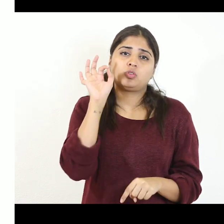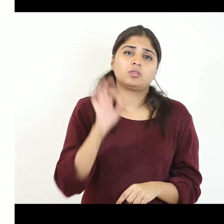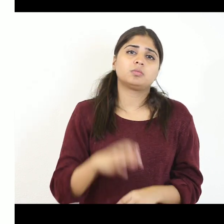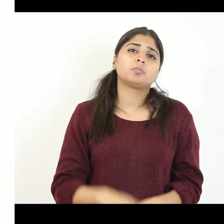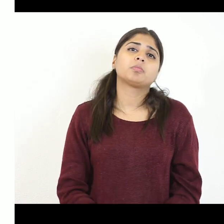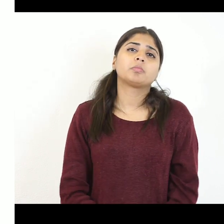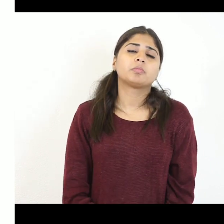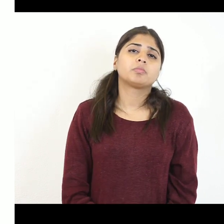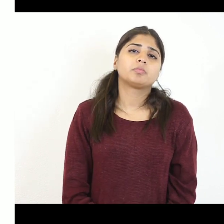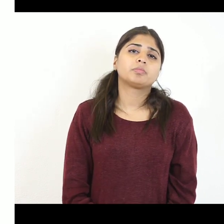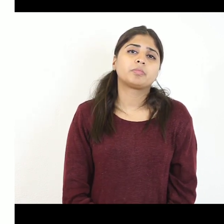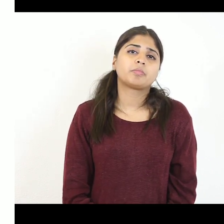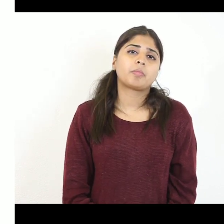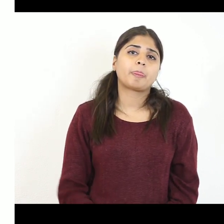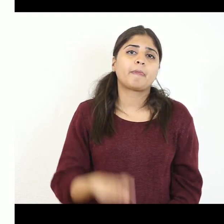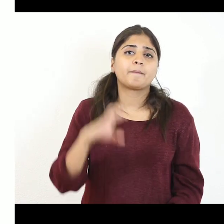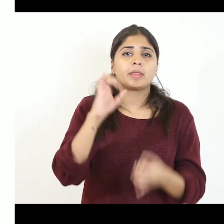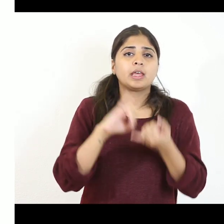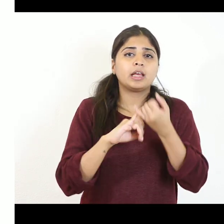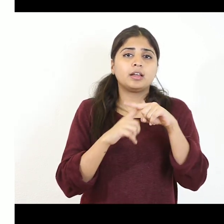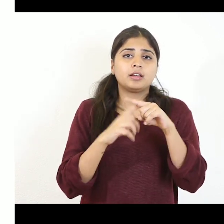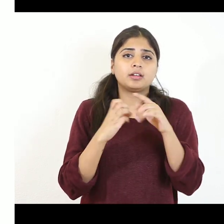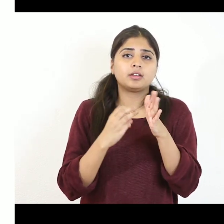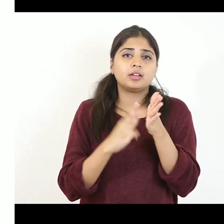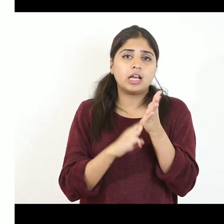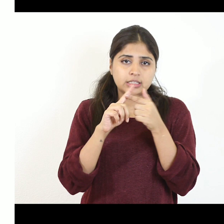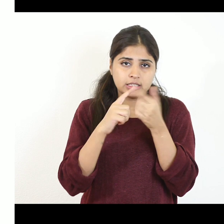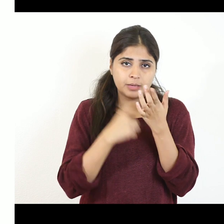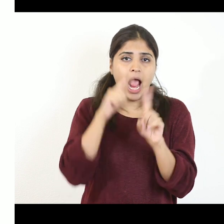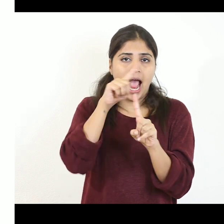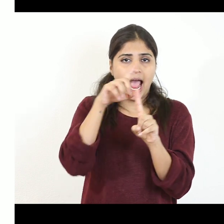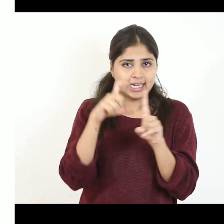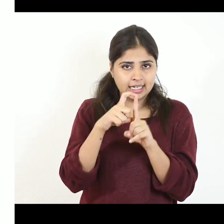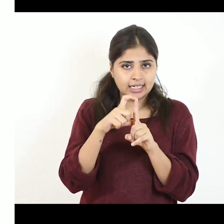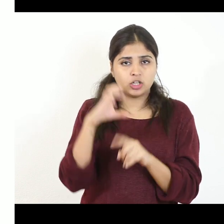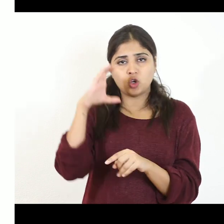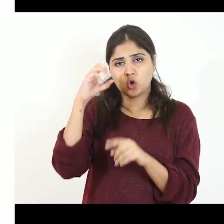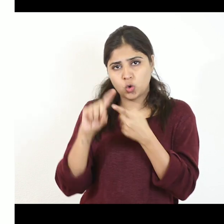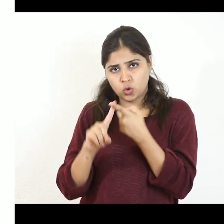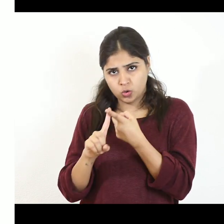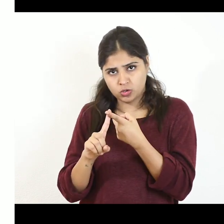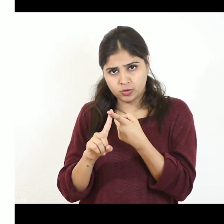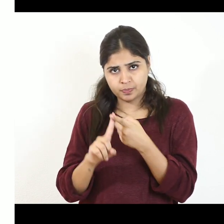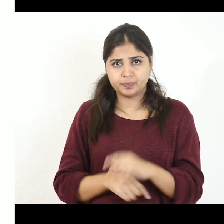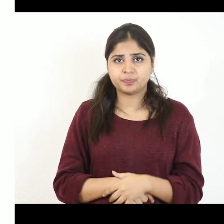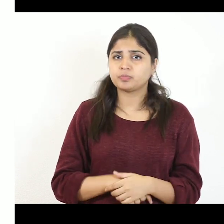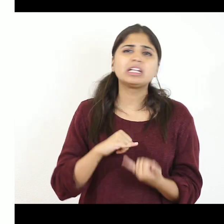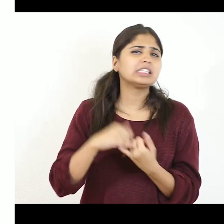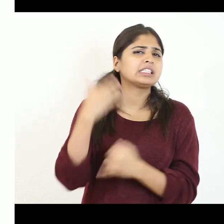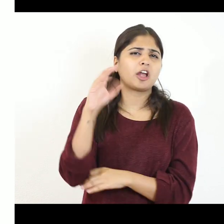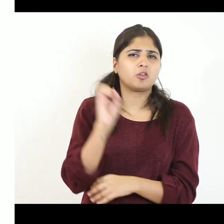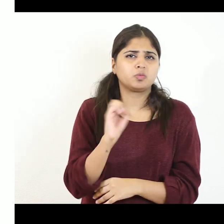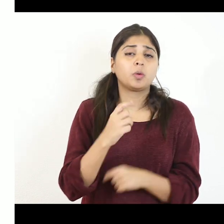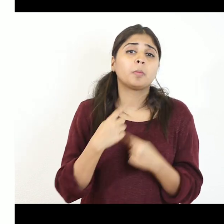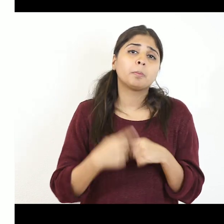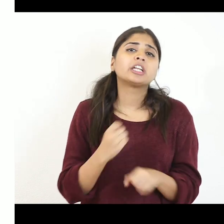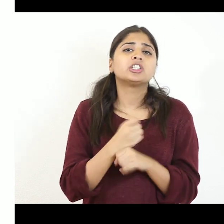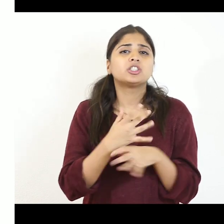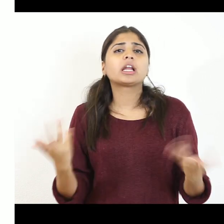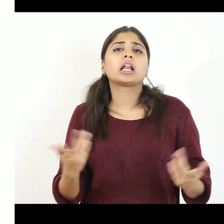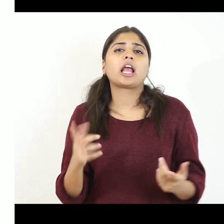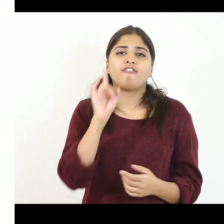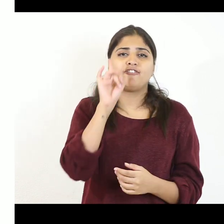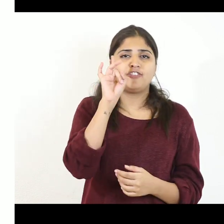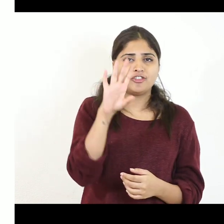Customer ID code. There is no standard for customer ID code, but in general, it should be